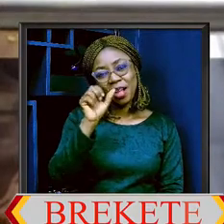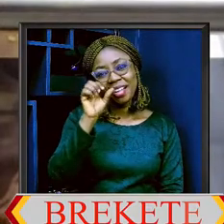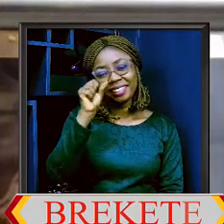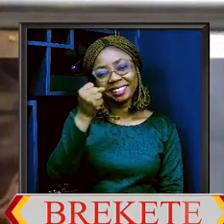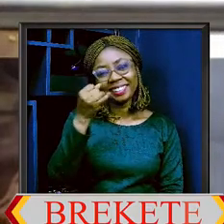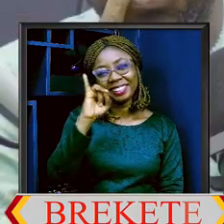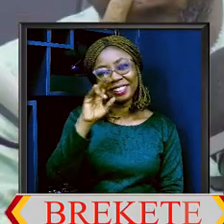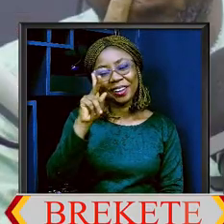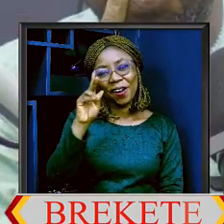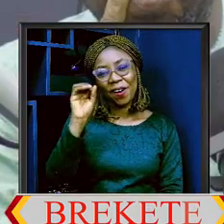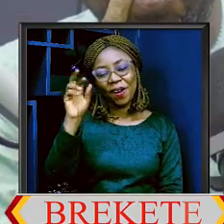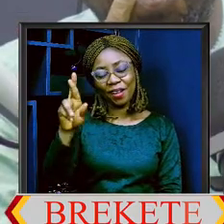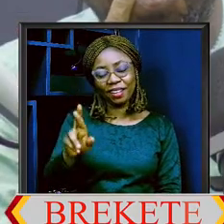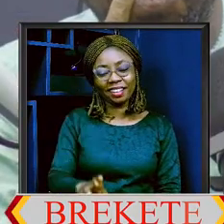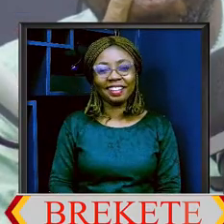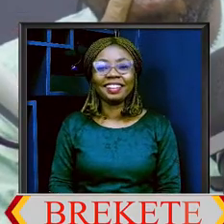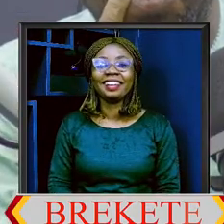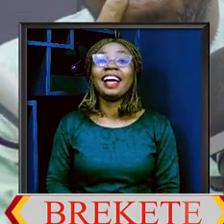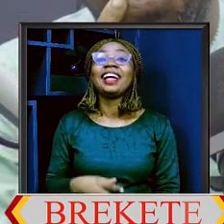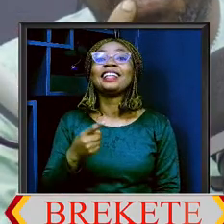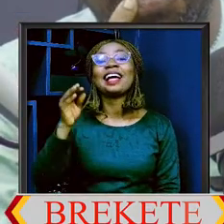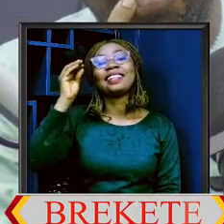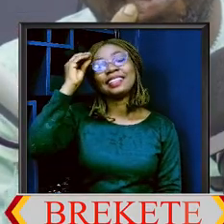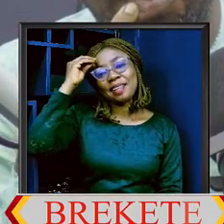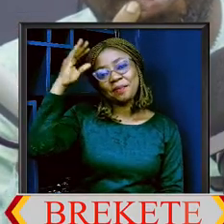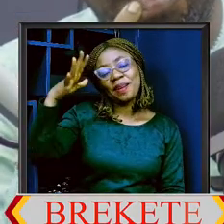so the man now